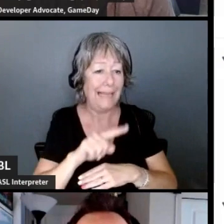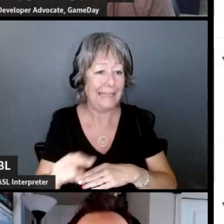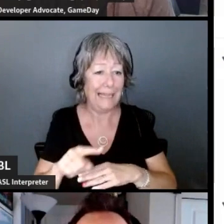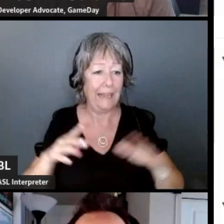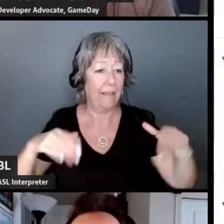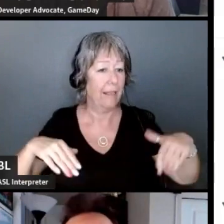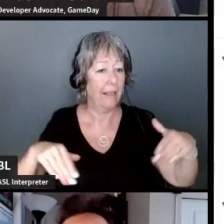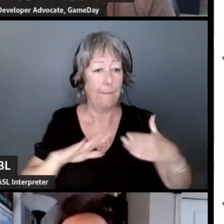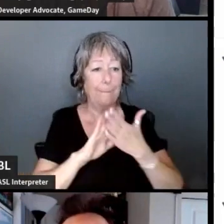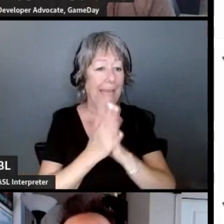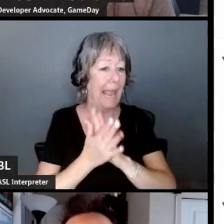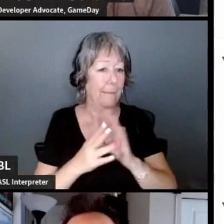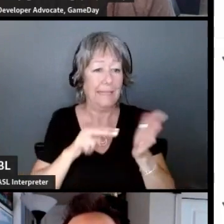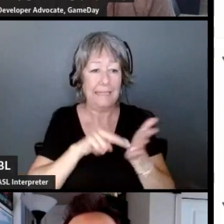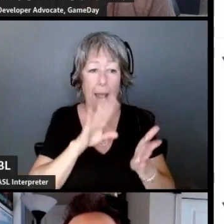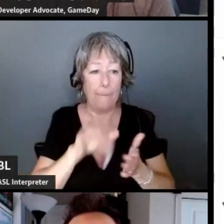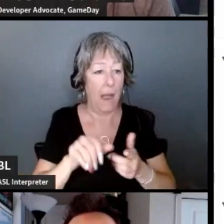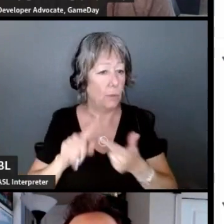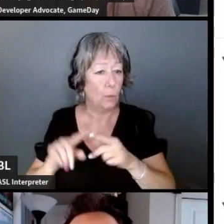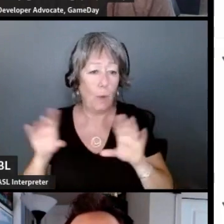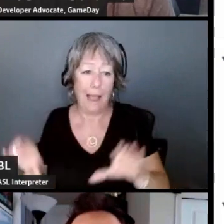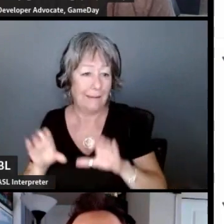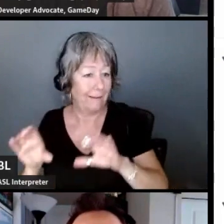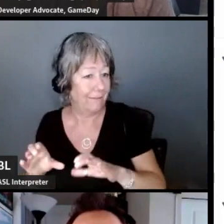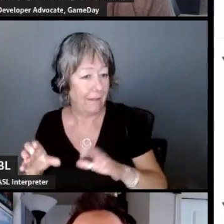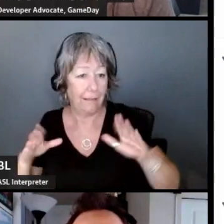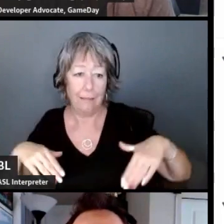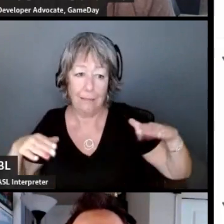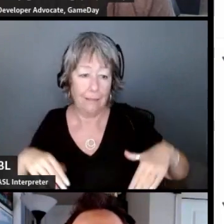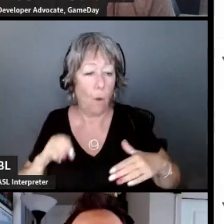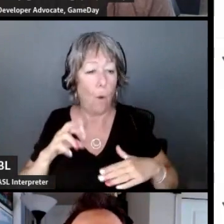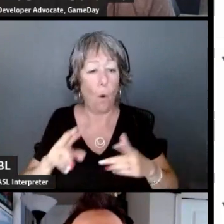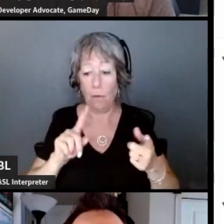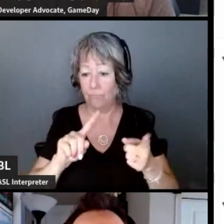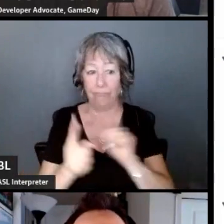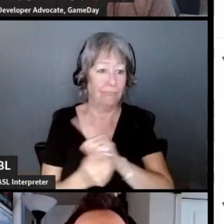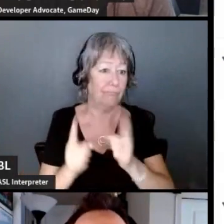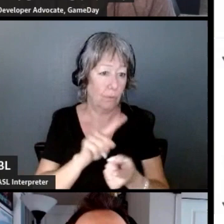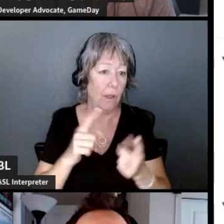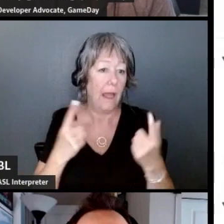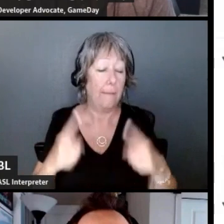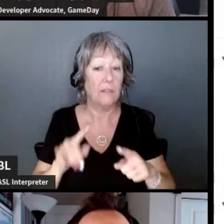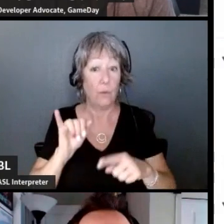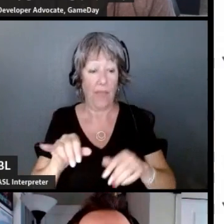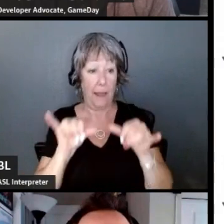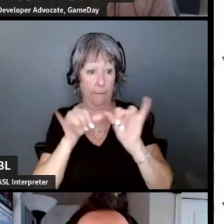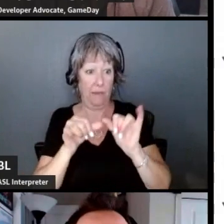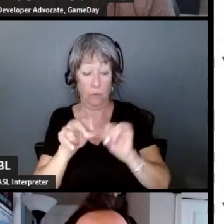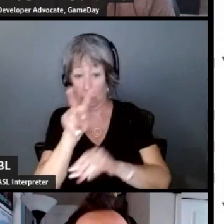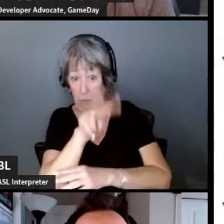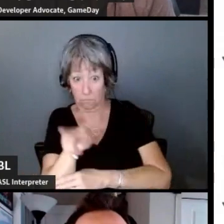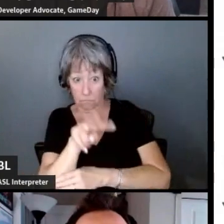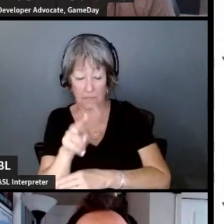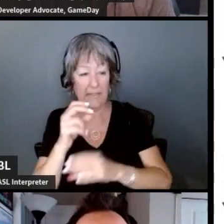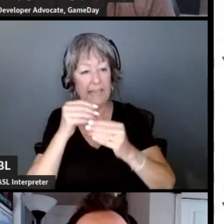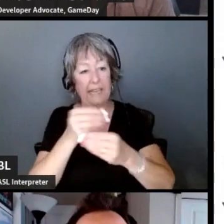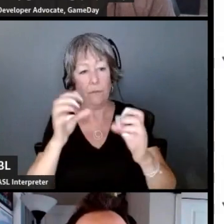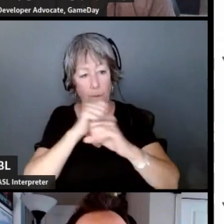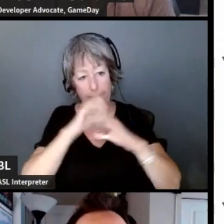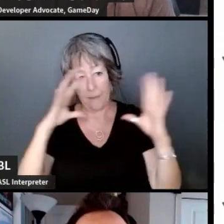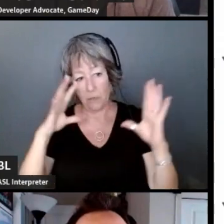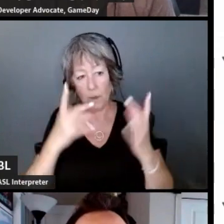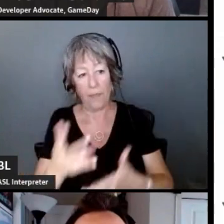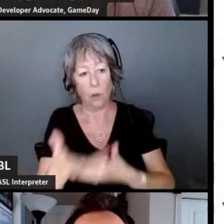being standby to active, and the active AZ has become standby. So this particular metrics essentially gives that picture and that confidence